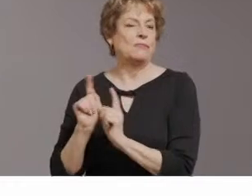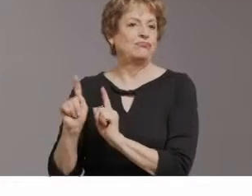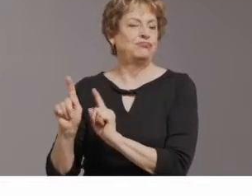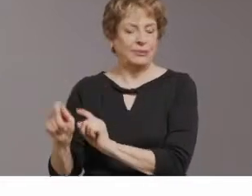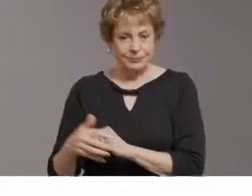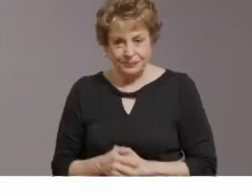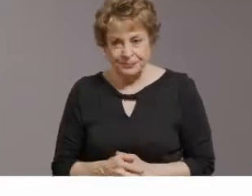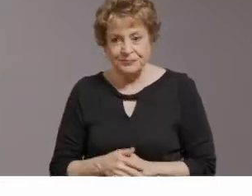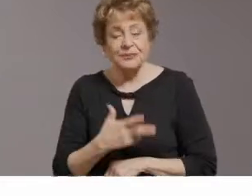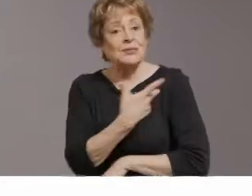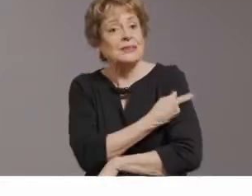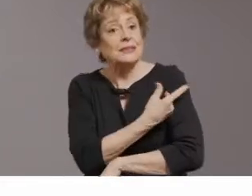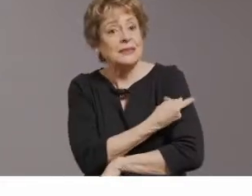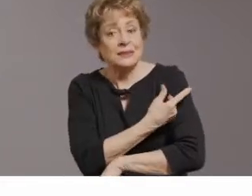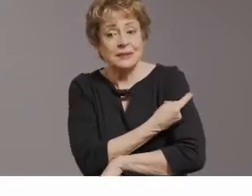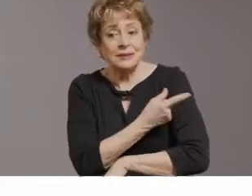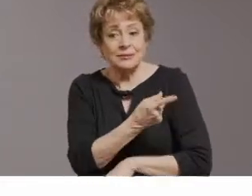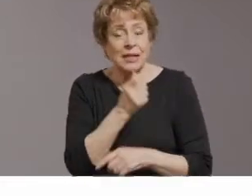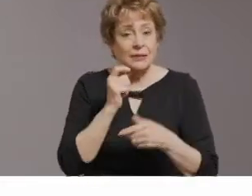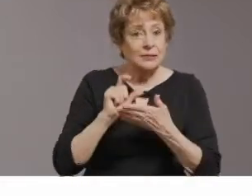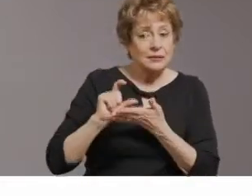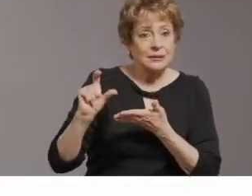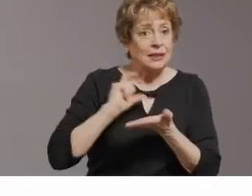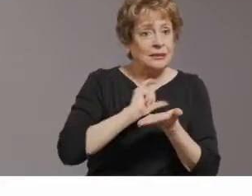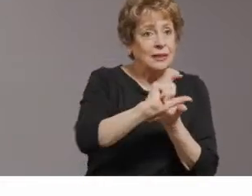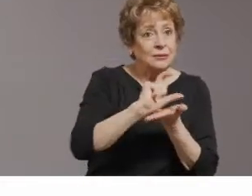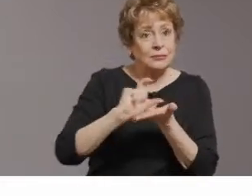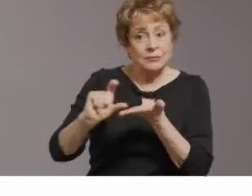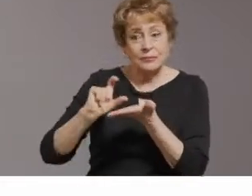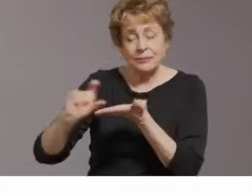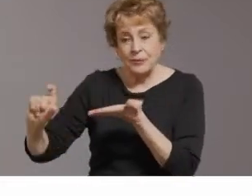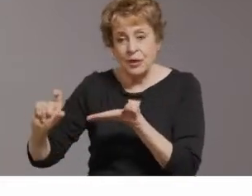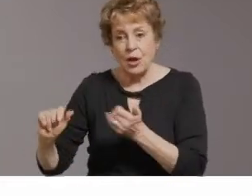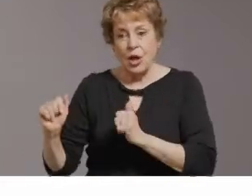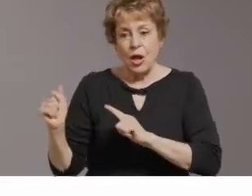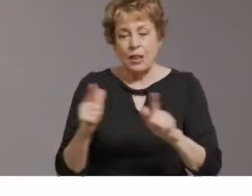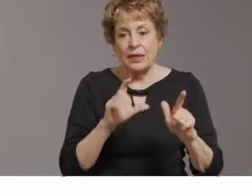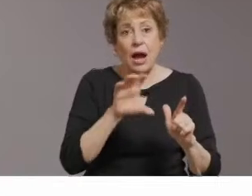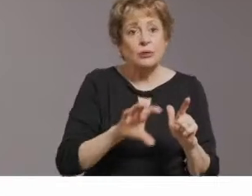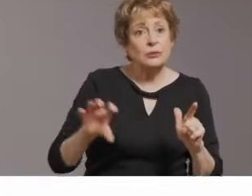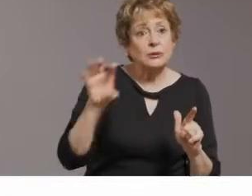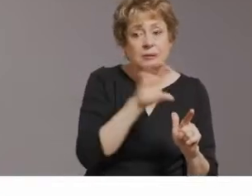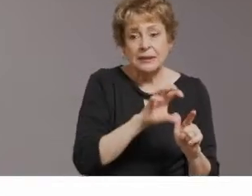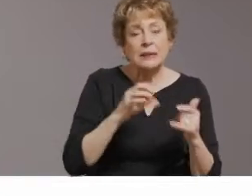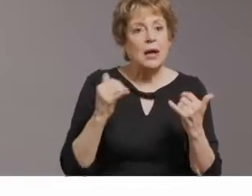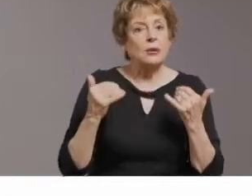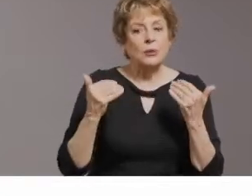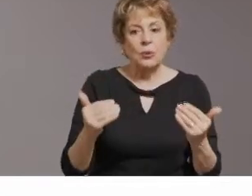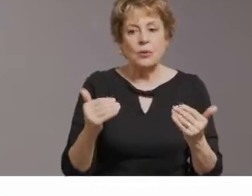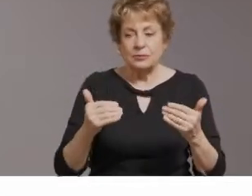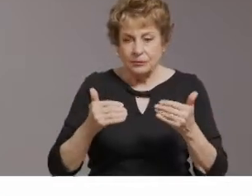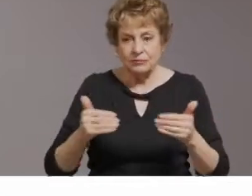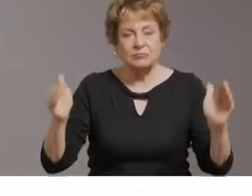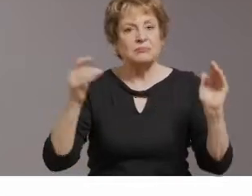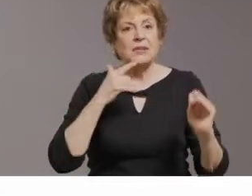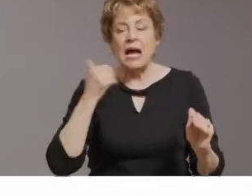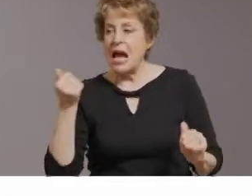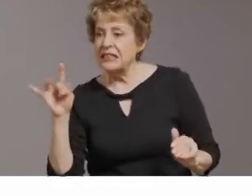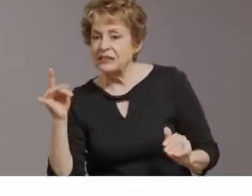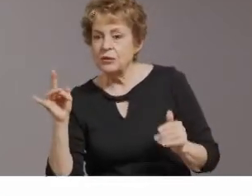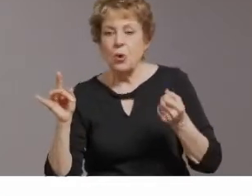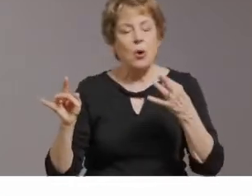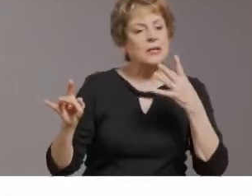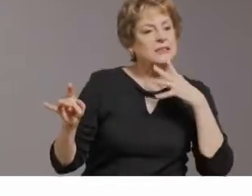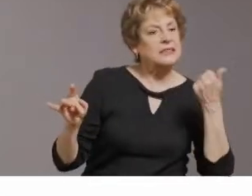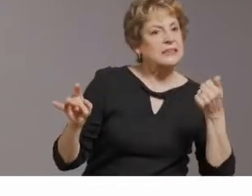now have moved to vaccinating age 16 or 18 and above. Pfizer has become more